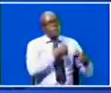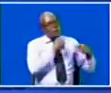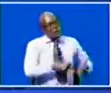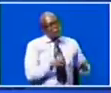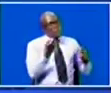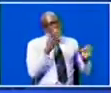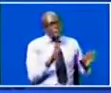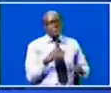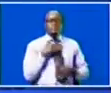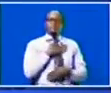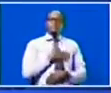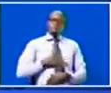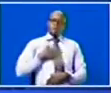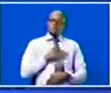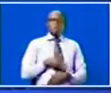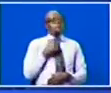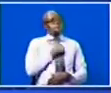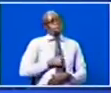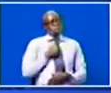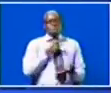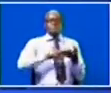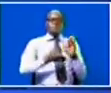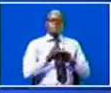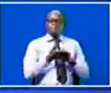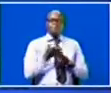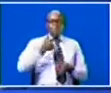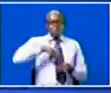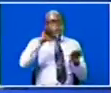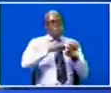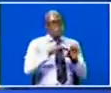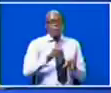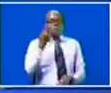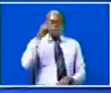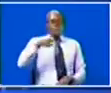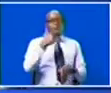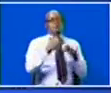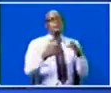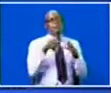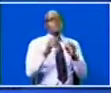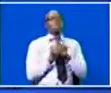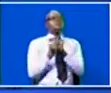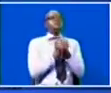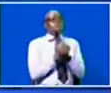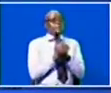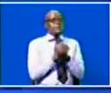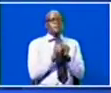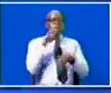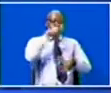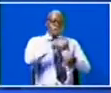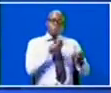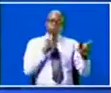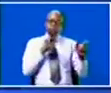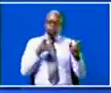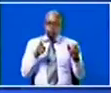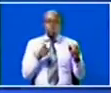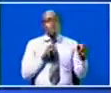actions, mm-hmm. I can just tell them that I'm sorry, because we belong to this nation and we need to build it together. Mm-hmm. And you know, in times of war, when